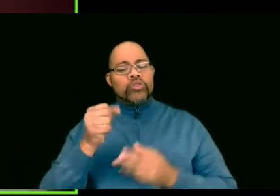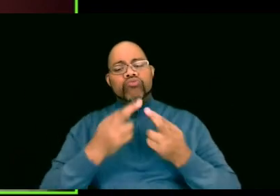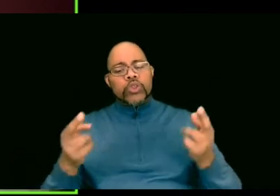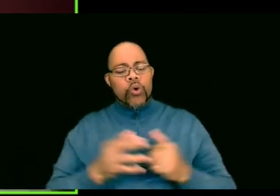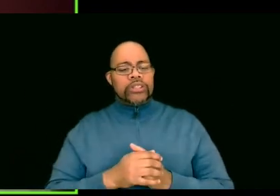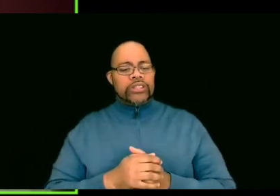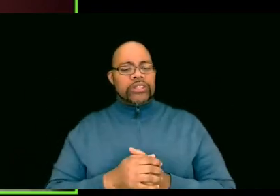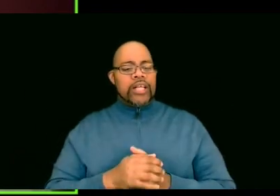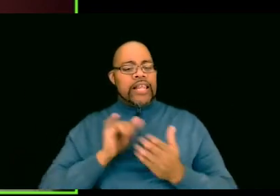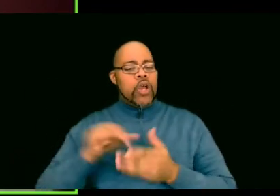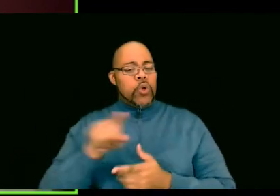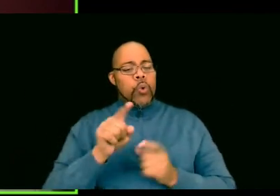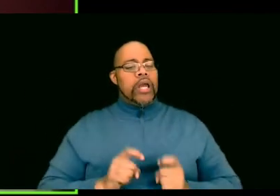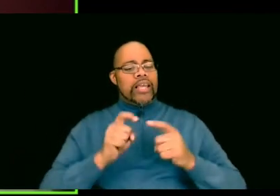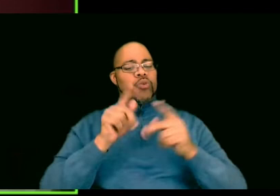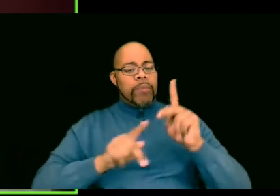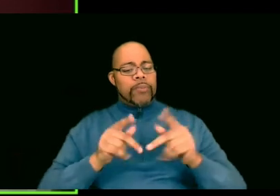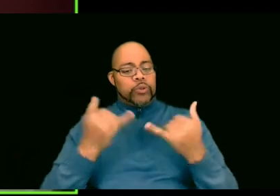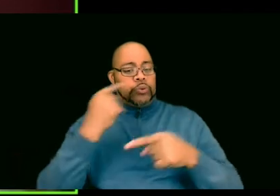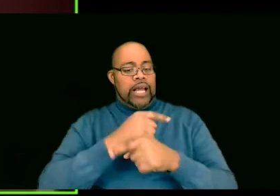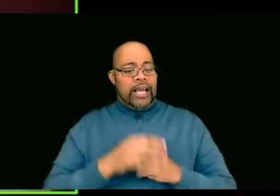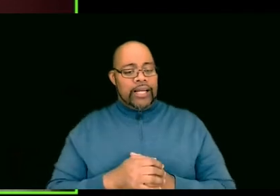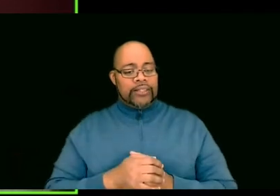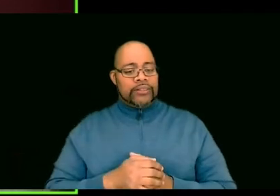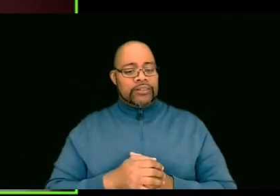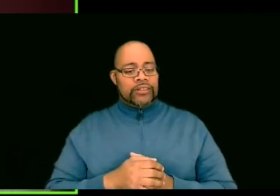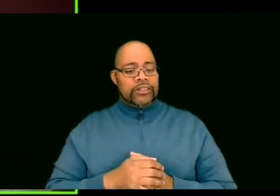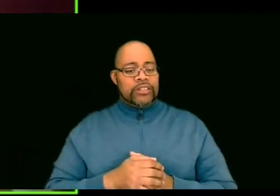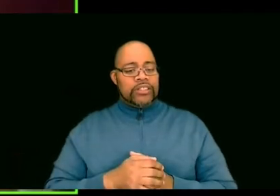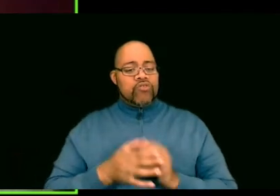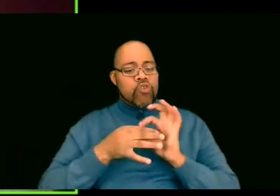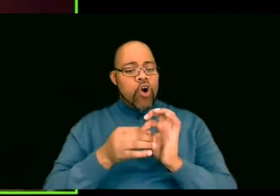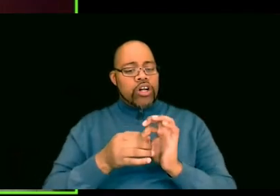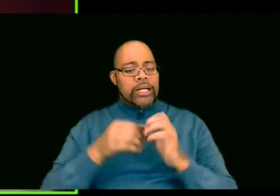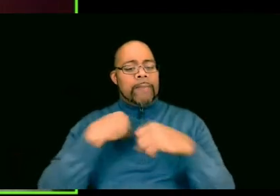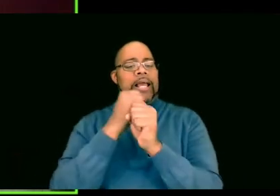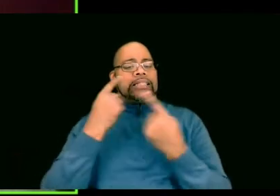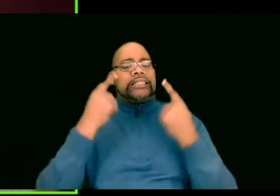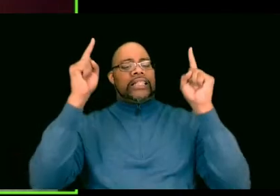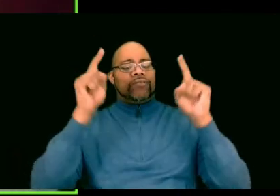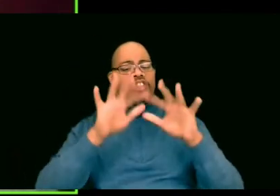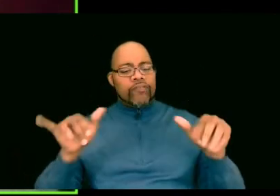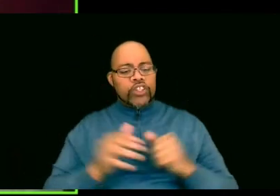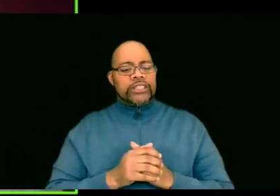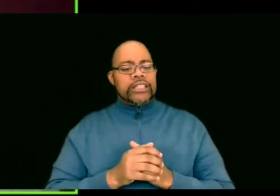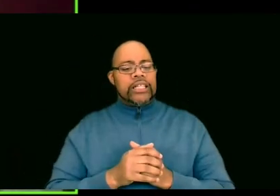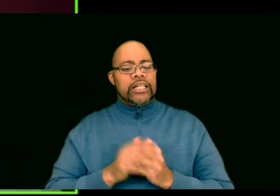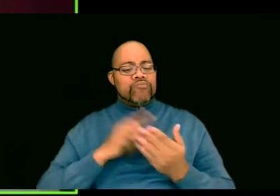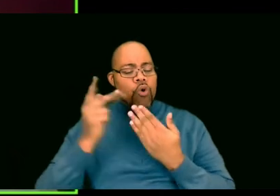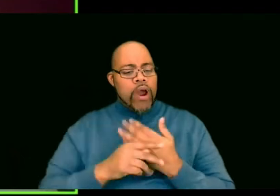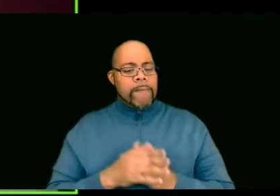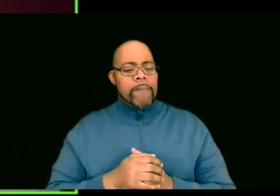the tools or resources that you would give to people today regarding creating successful